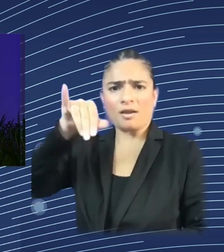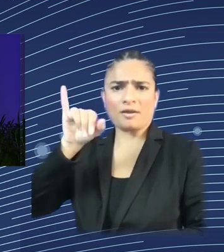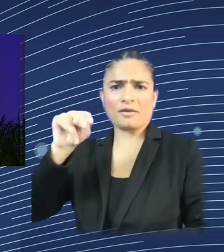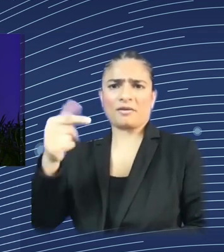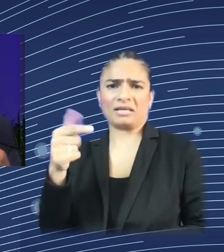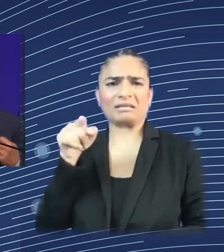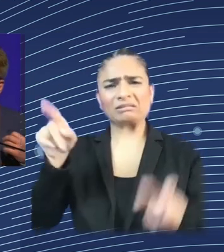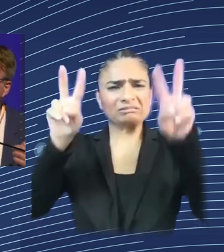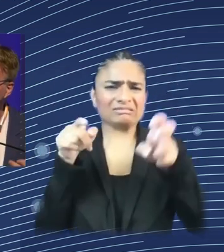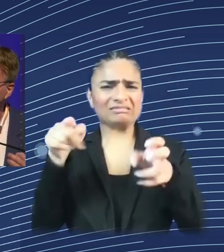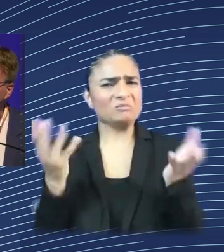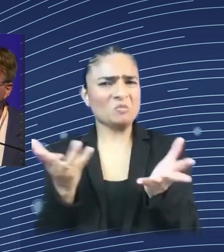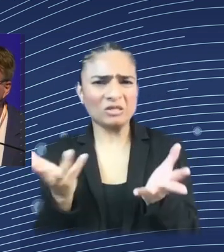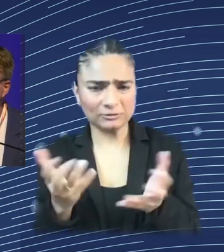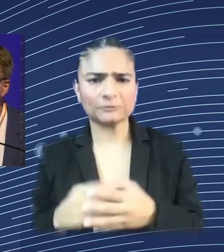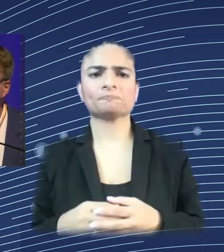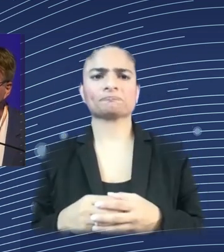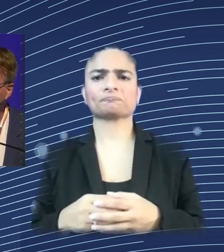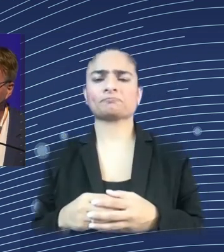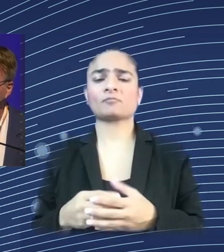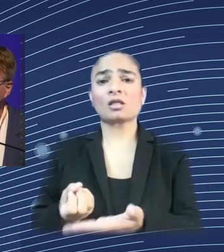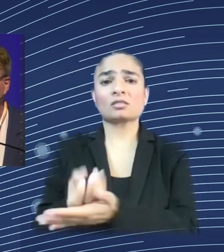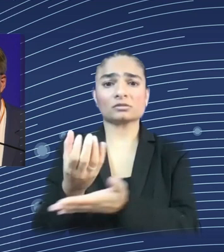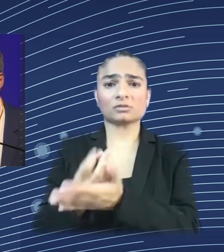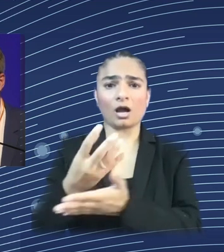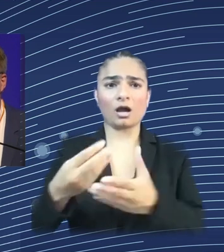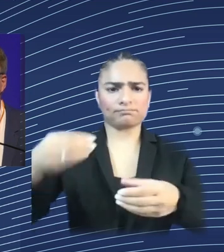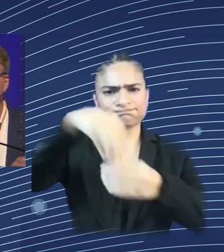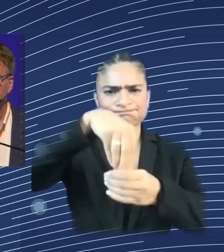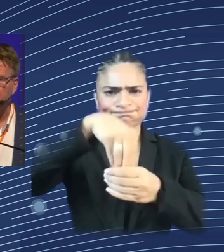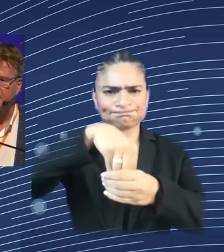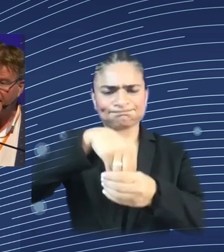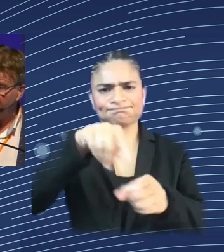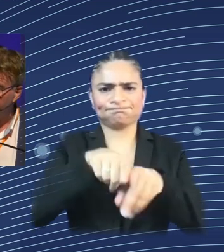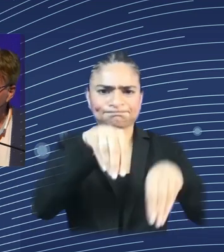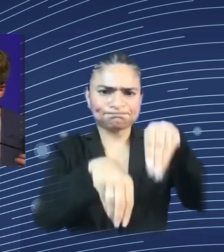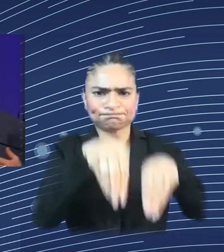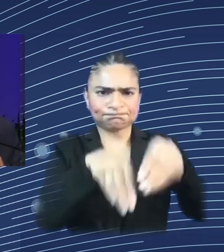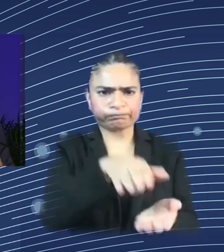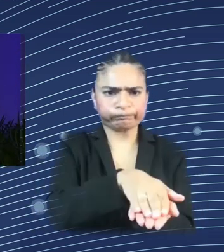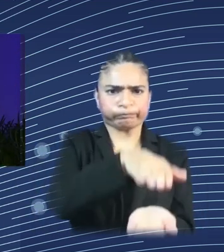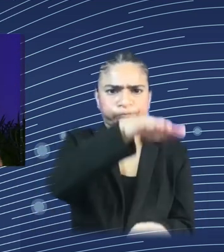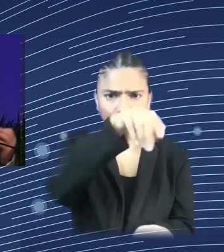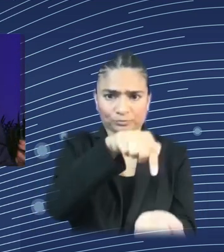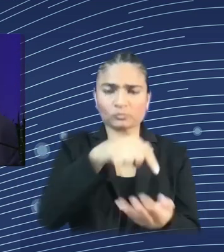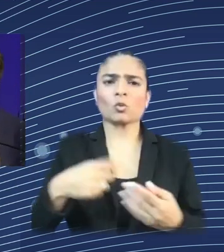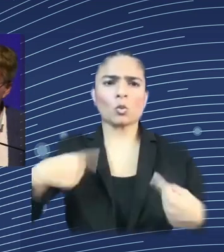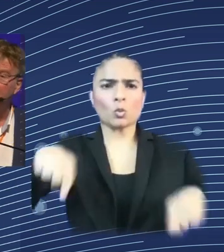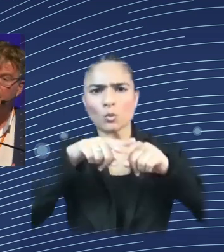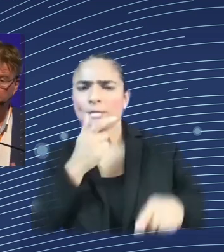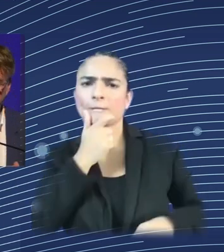by searching them, by using algorithms. This is important. So they are the techniques done by